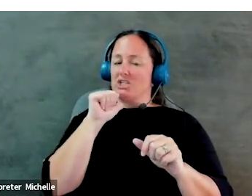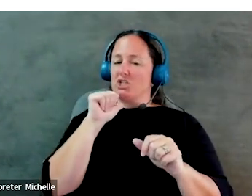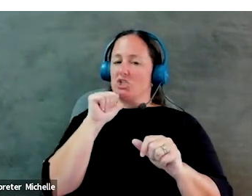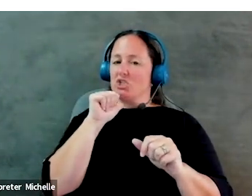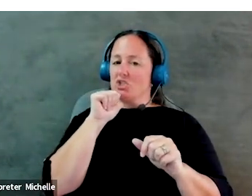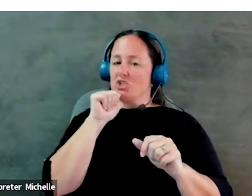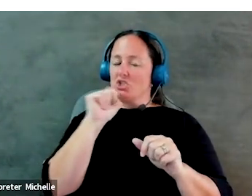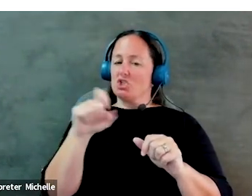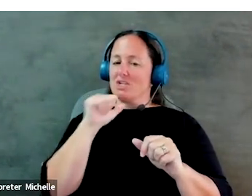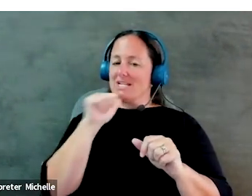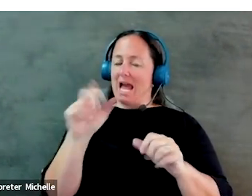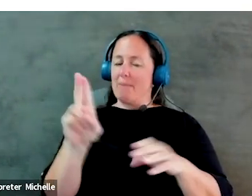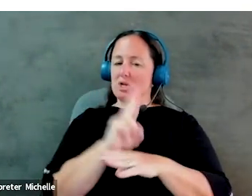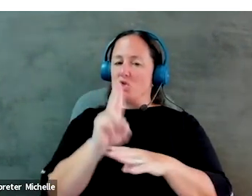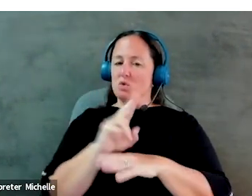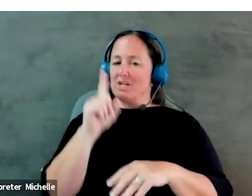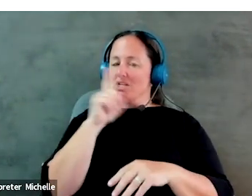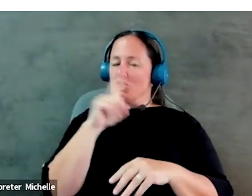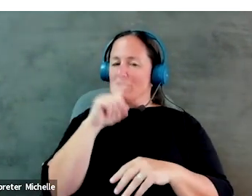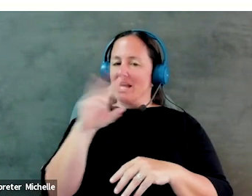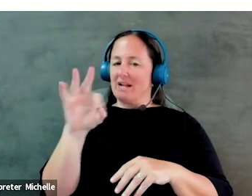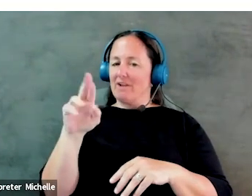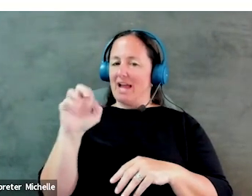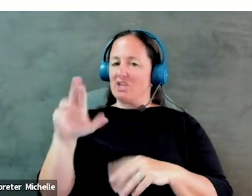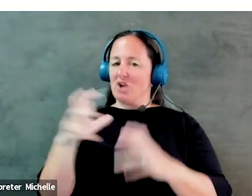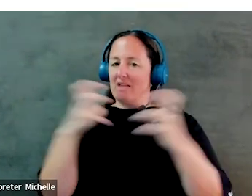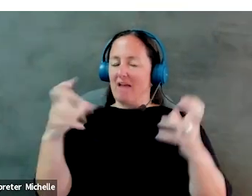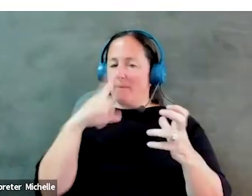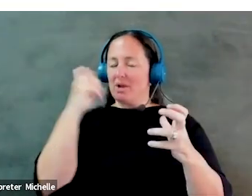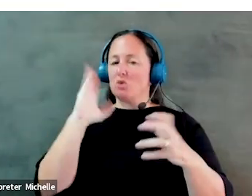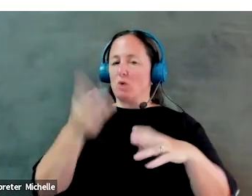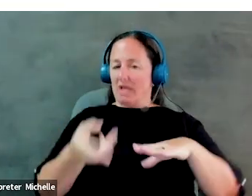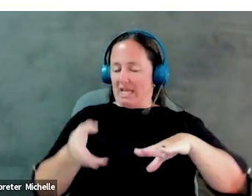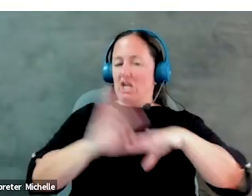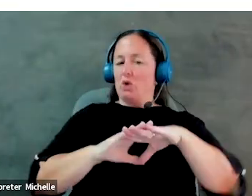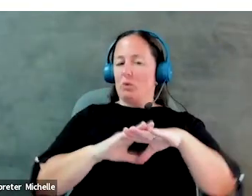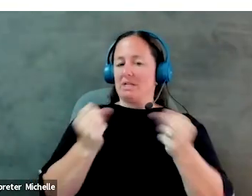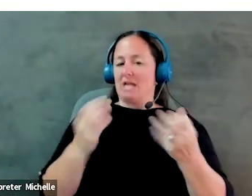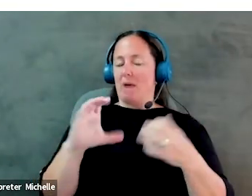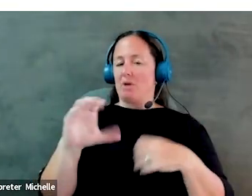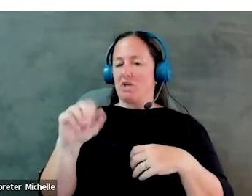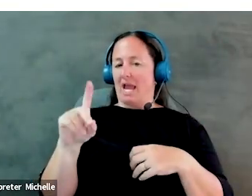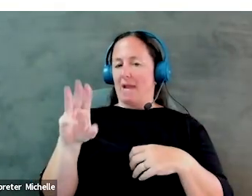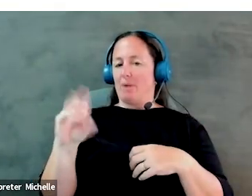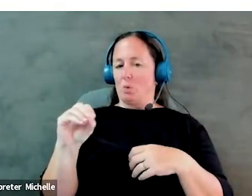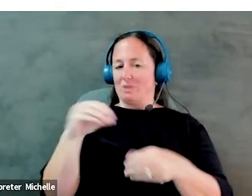using synthetic fertilizers a lot because that will increase the amount of cadmium.